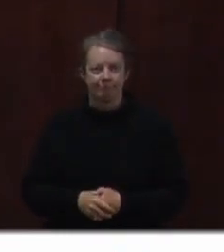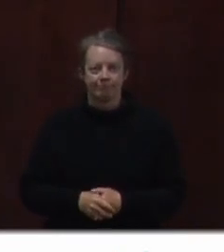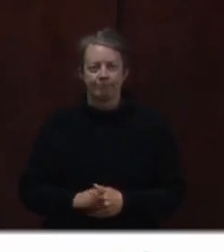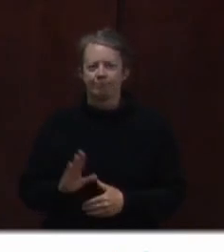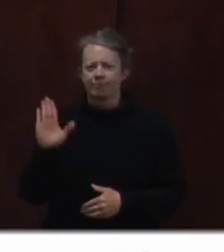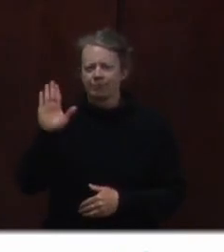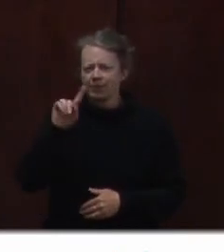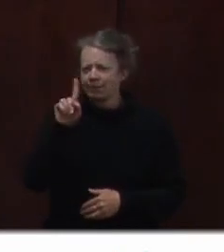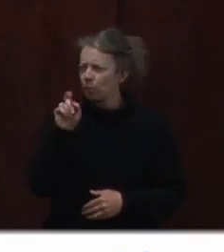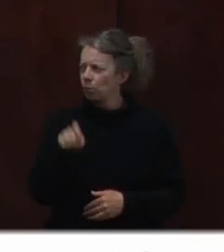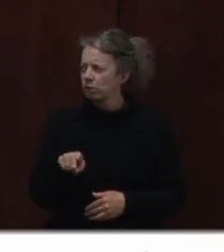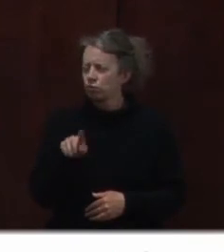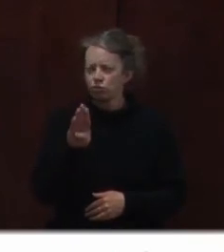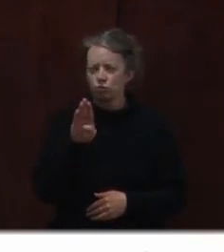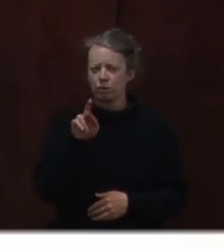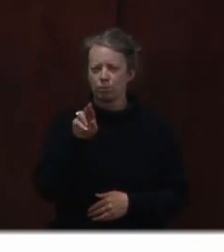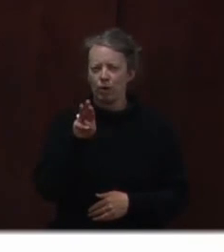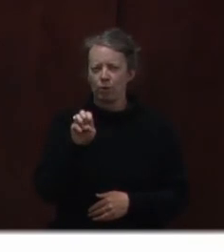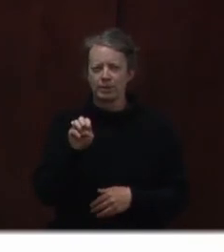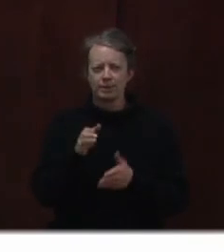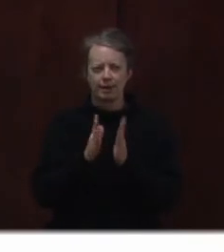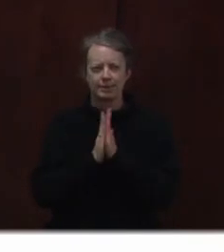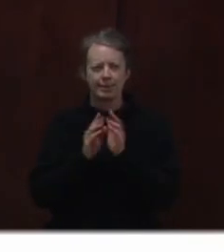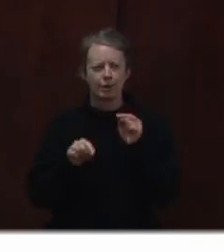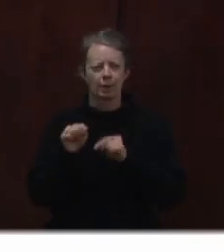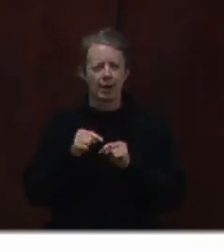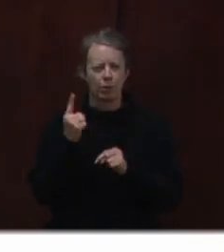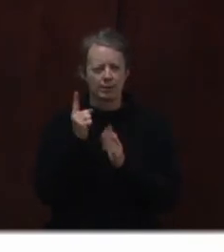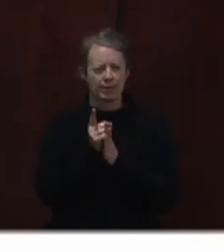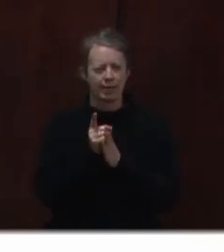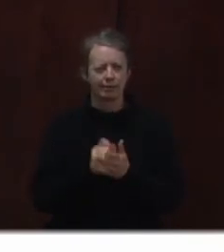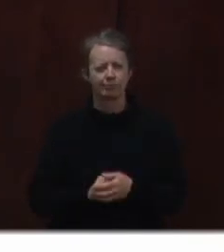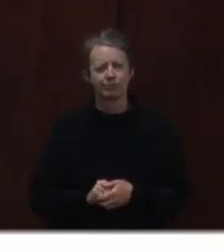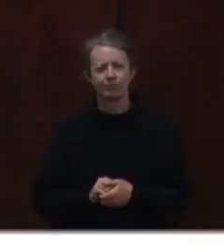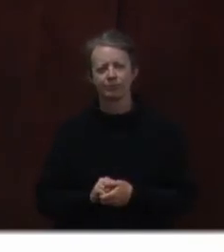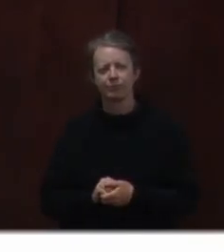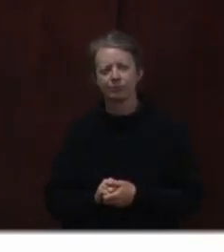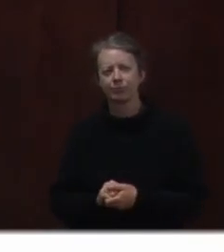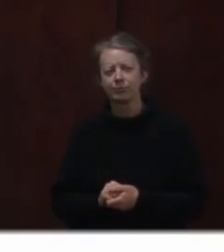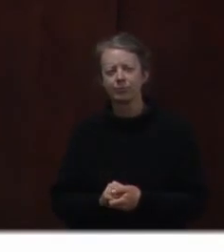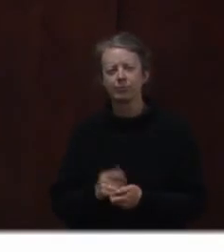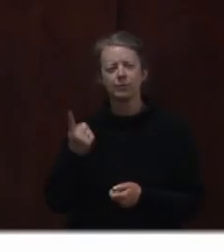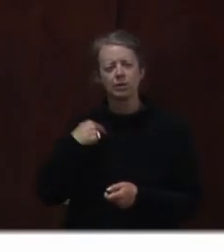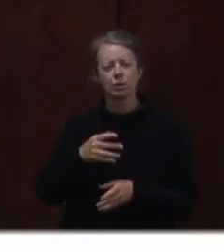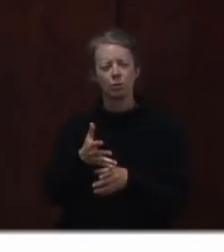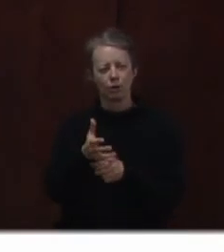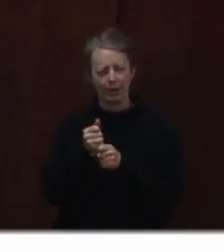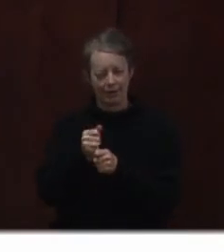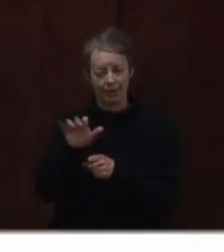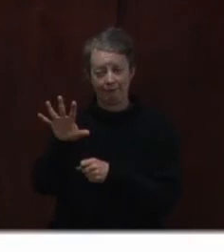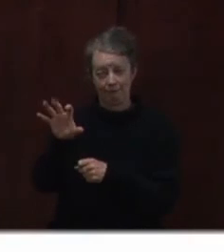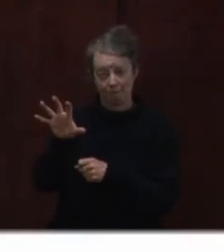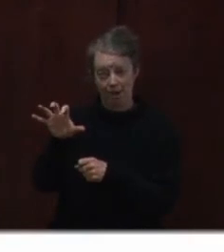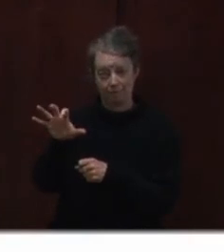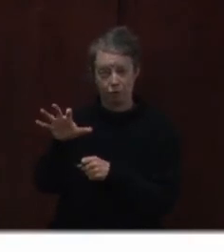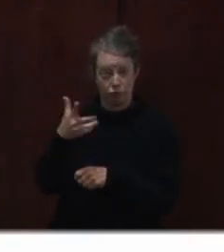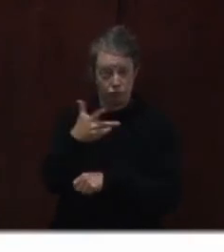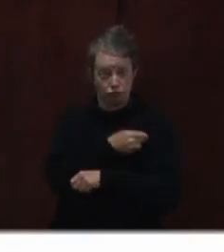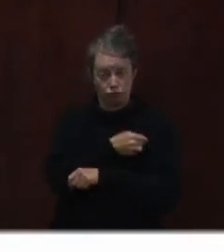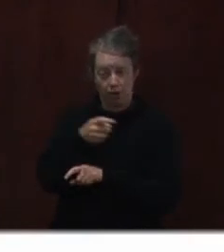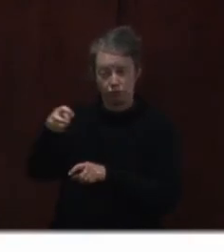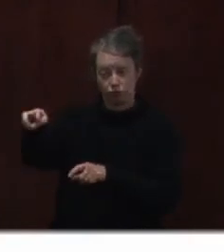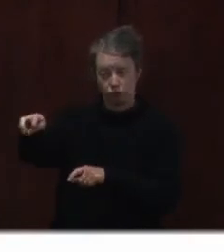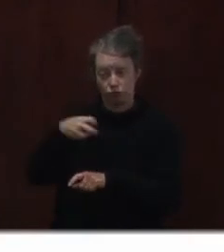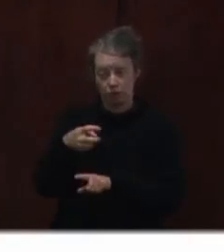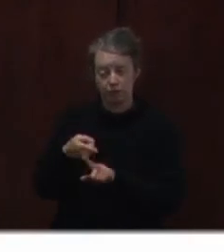Stacy, could you go back for 1 second? Sure. So we're getting 500 doses transferred from Mayhec to County